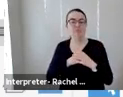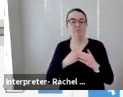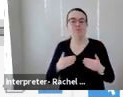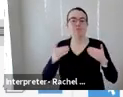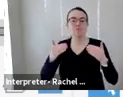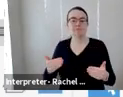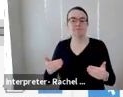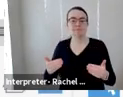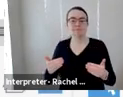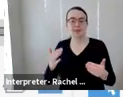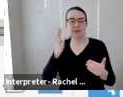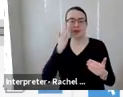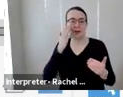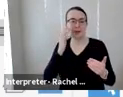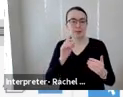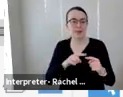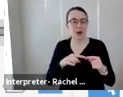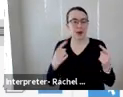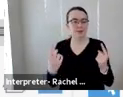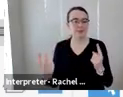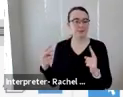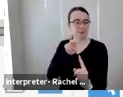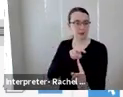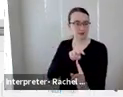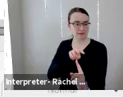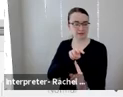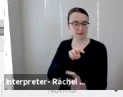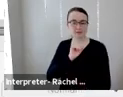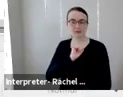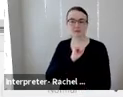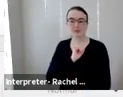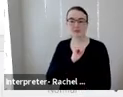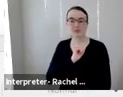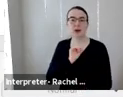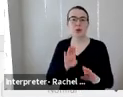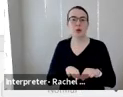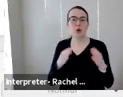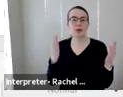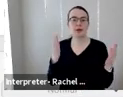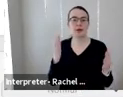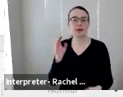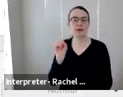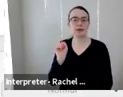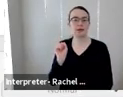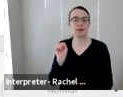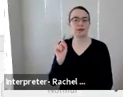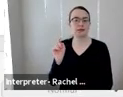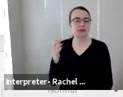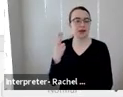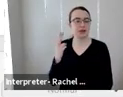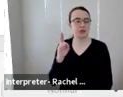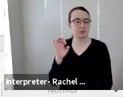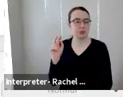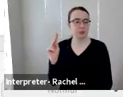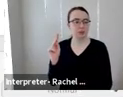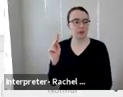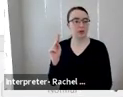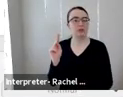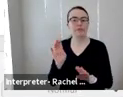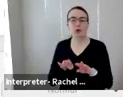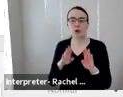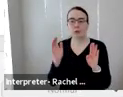the coin the other way, right? So let me switch to sketchbook and let me open another